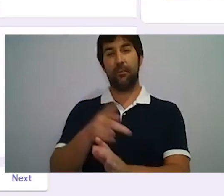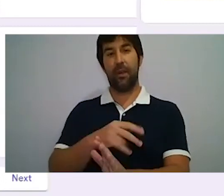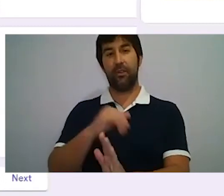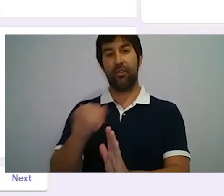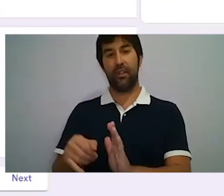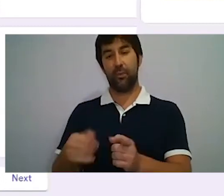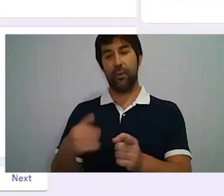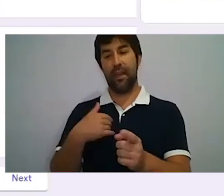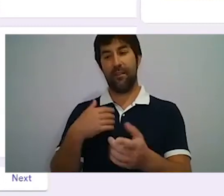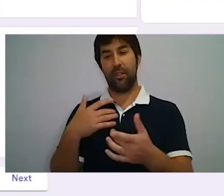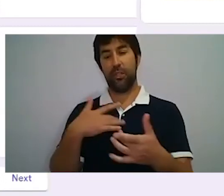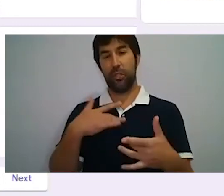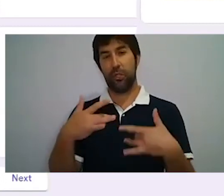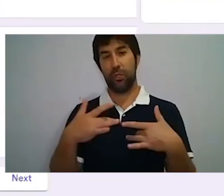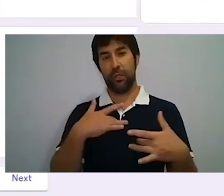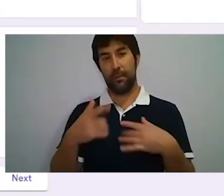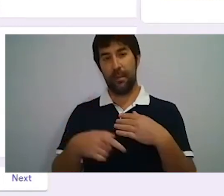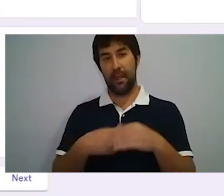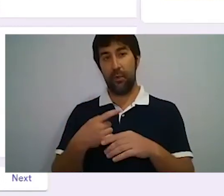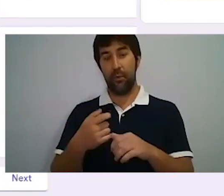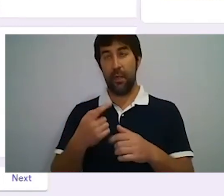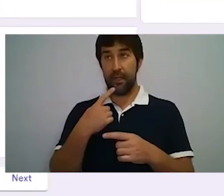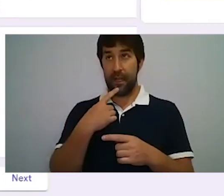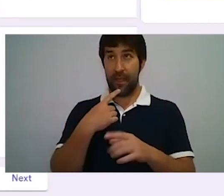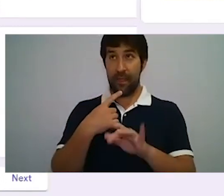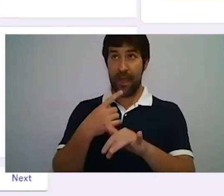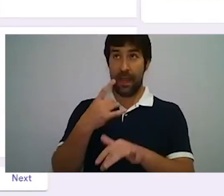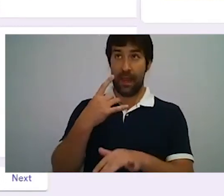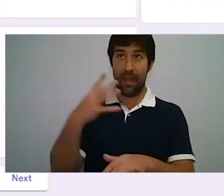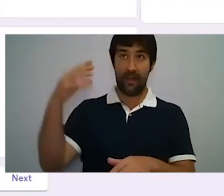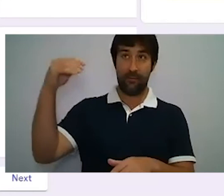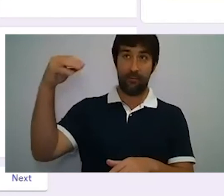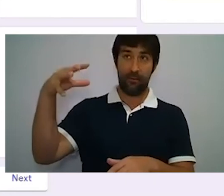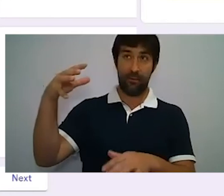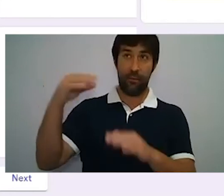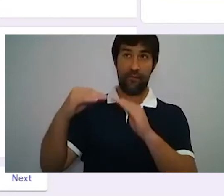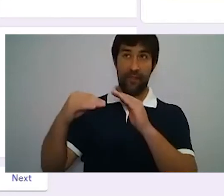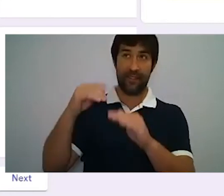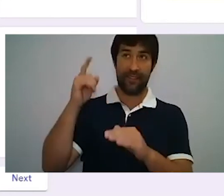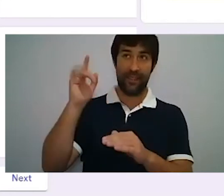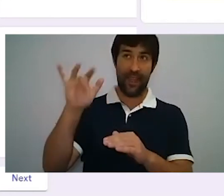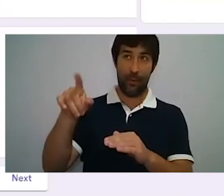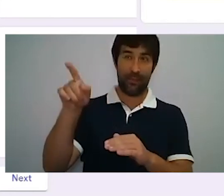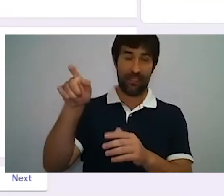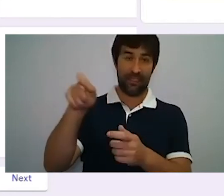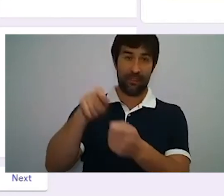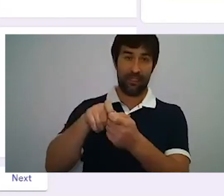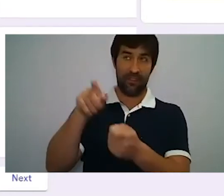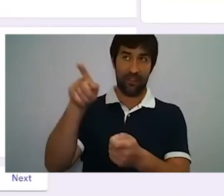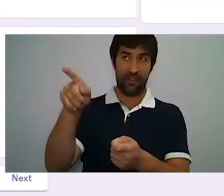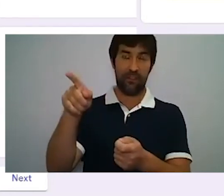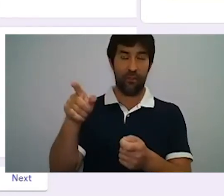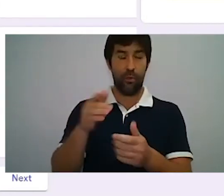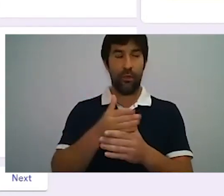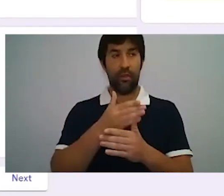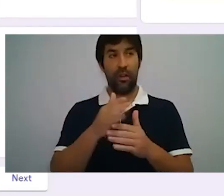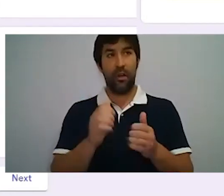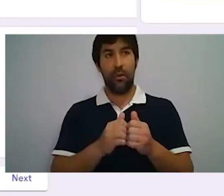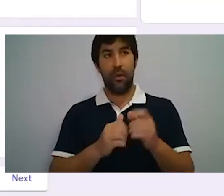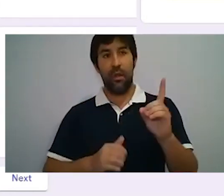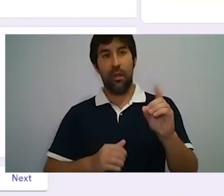under each. Do each of those bullet points represent priority level? For example, you mentioned parking impacts as a factor under safety.